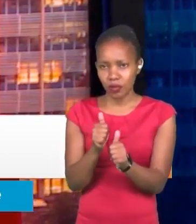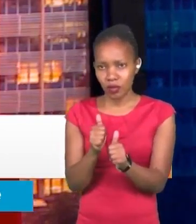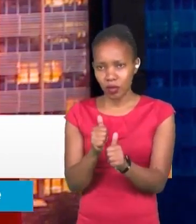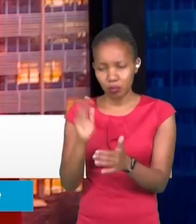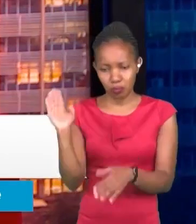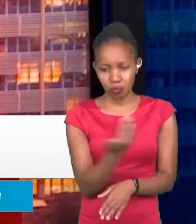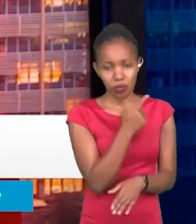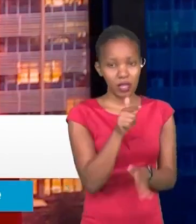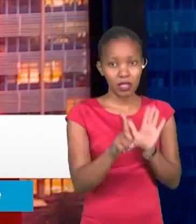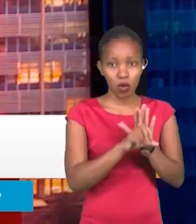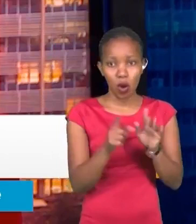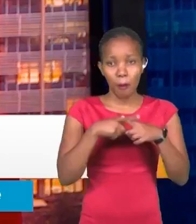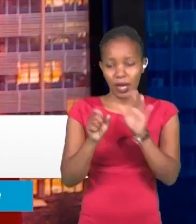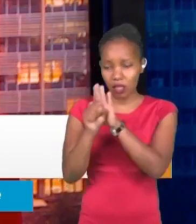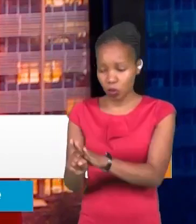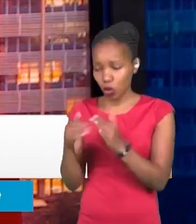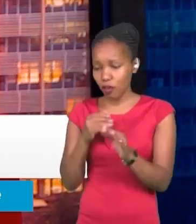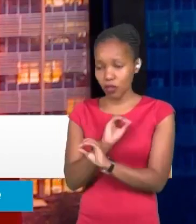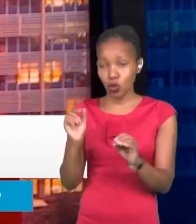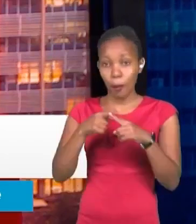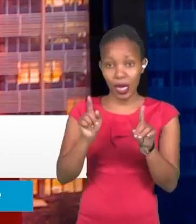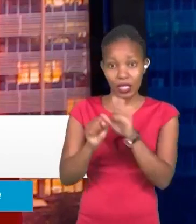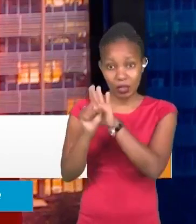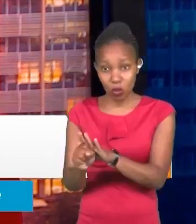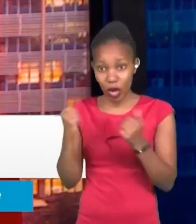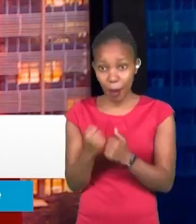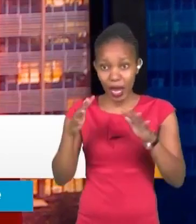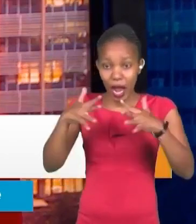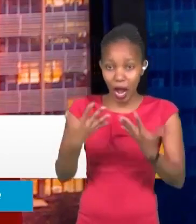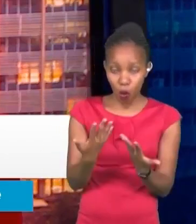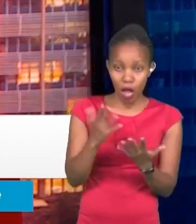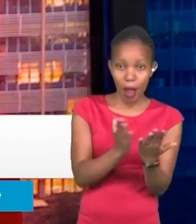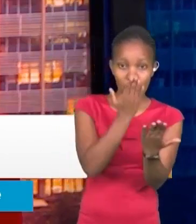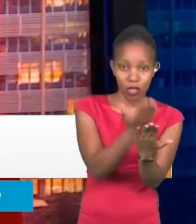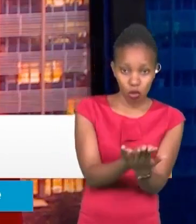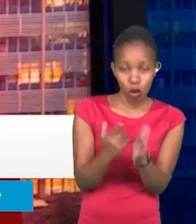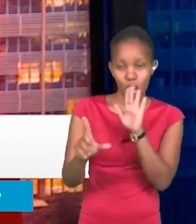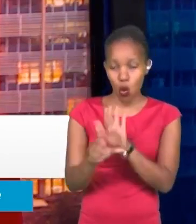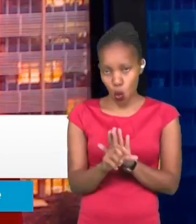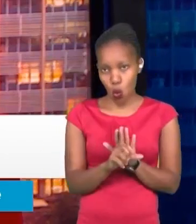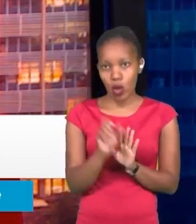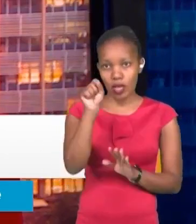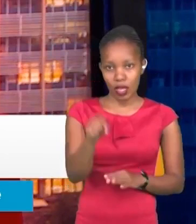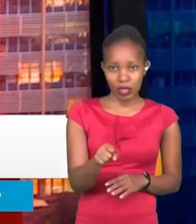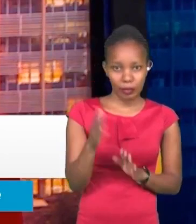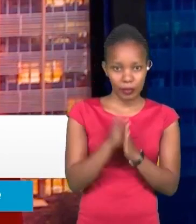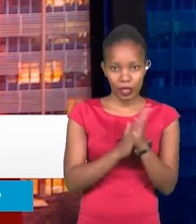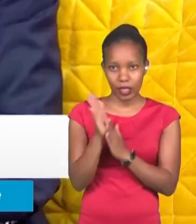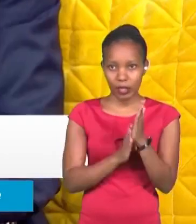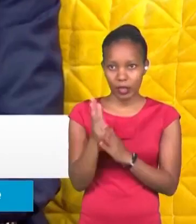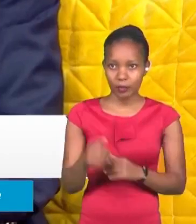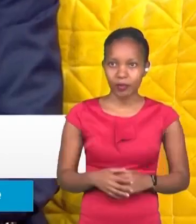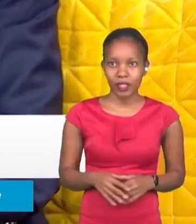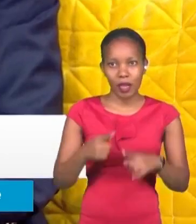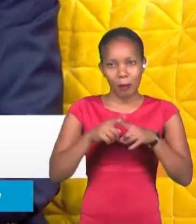section of the law. Mm-hmm. There's no discrimination. The discrimination comes in with the application of the law. Okay. Yes. Interesting. Gentlemen. But